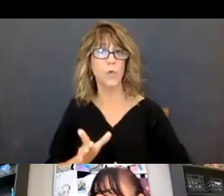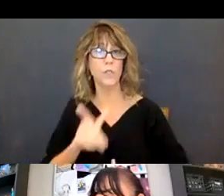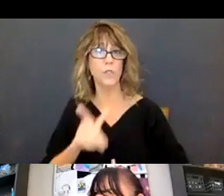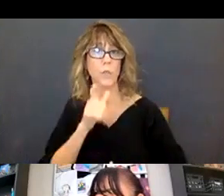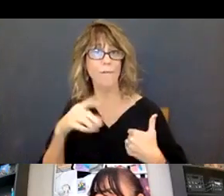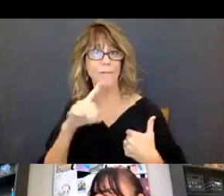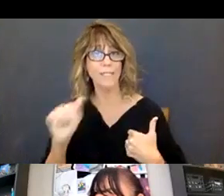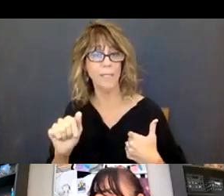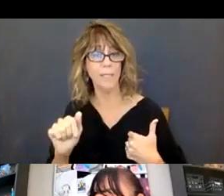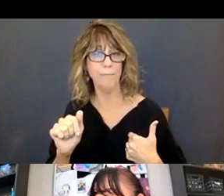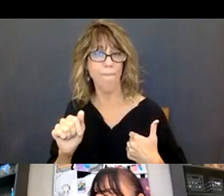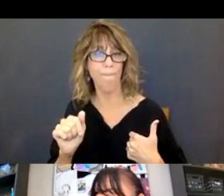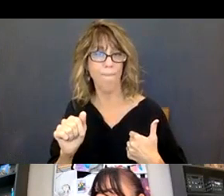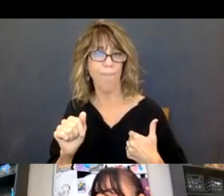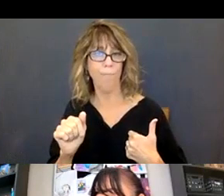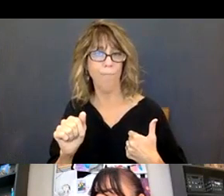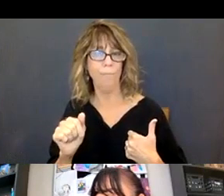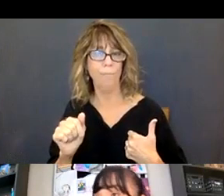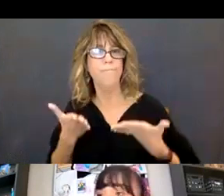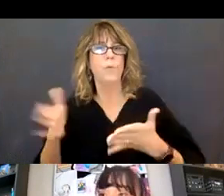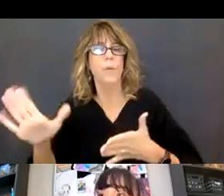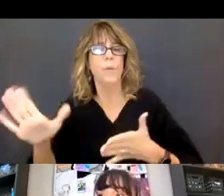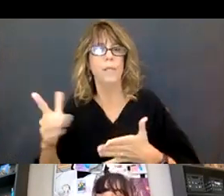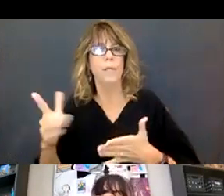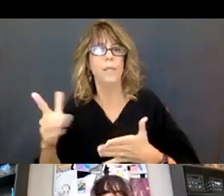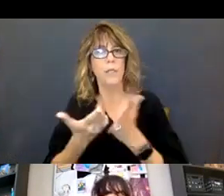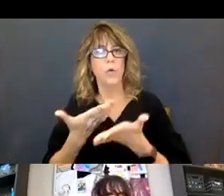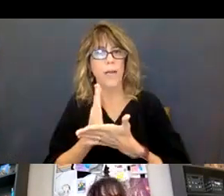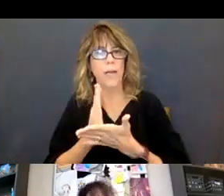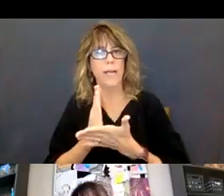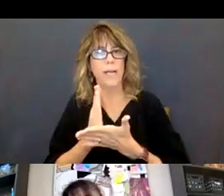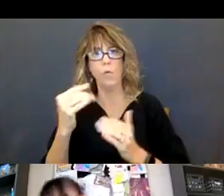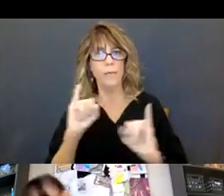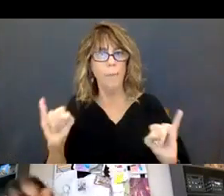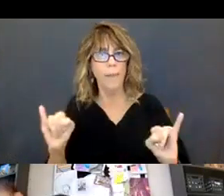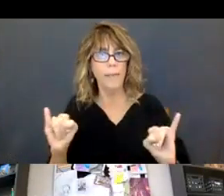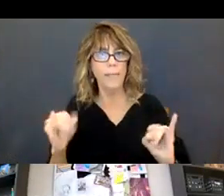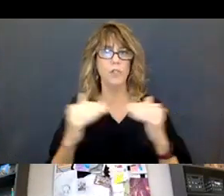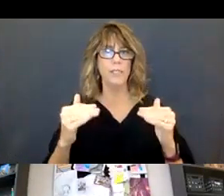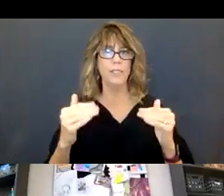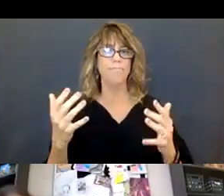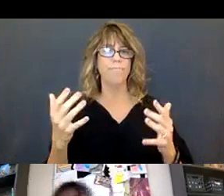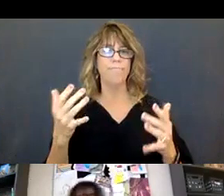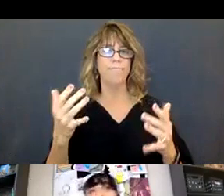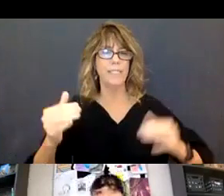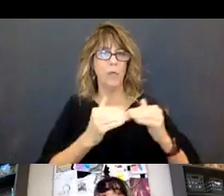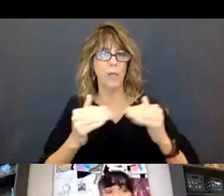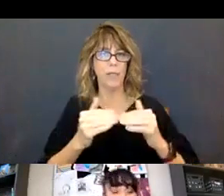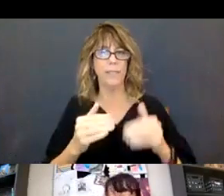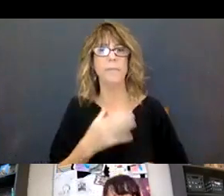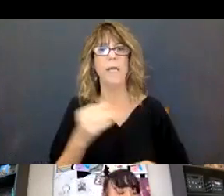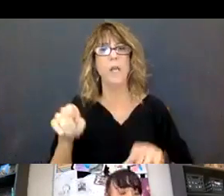to promote their legal rights to independence, justice, and equality. And we're also the protection and